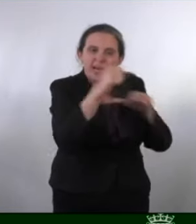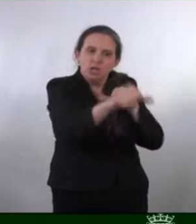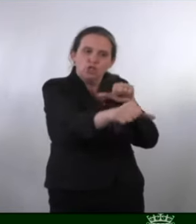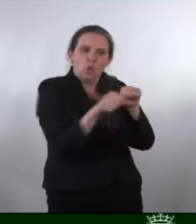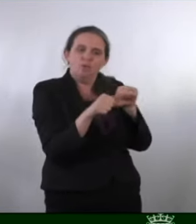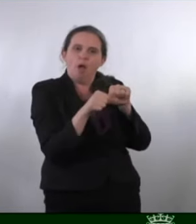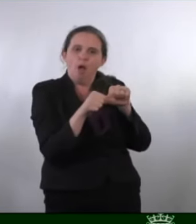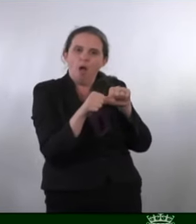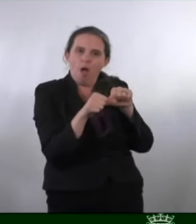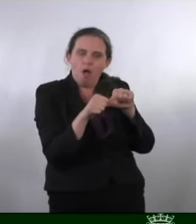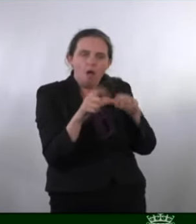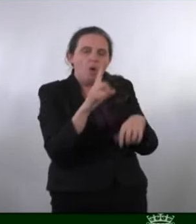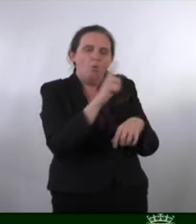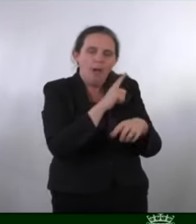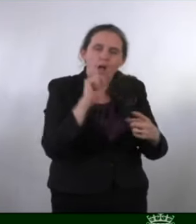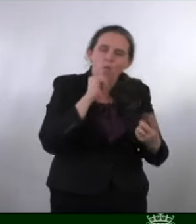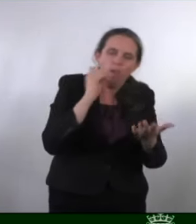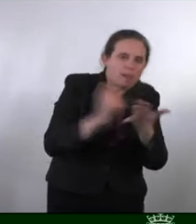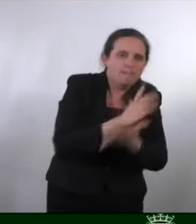get a